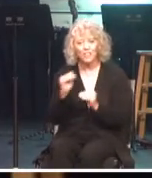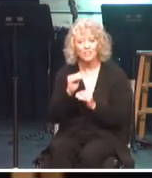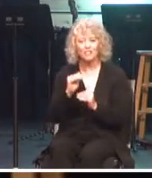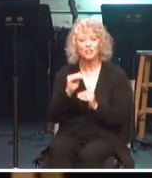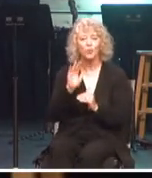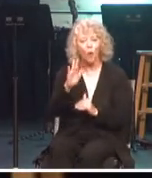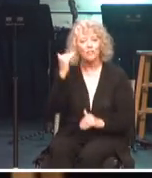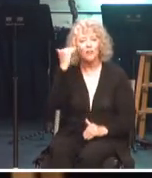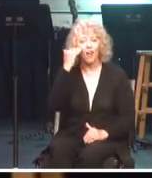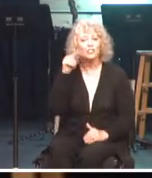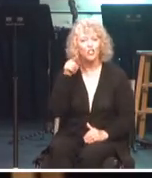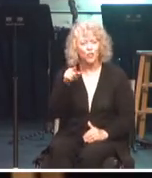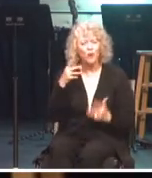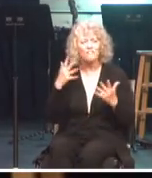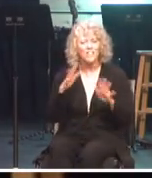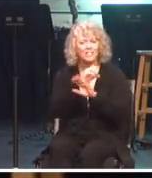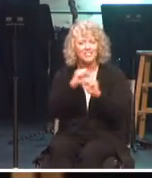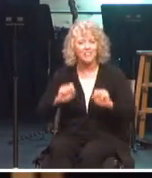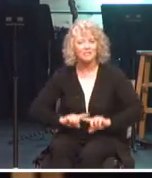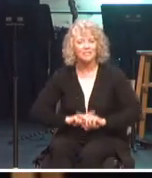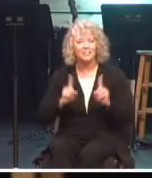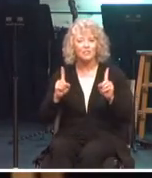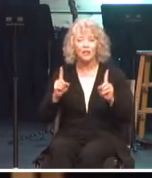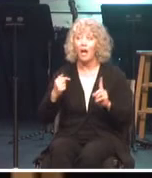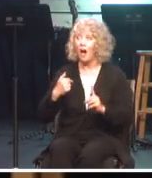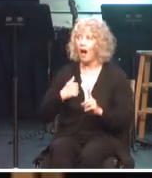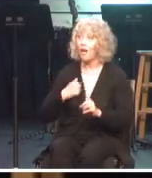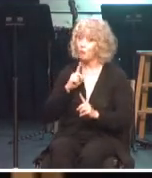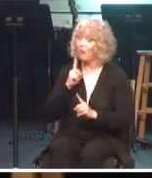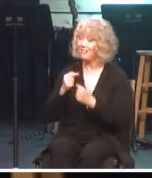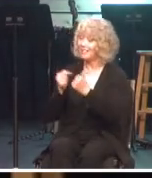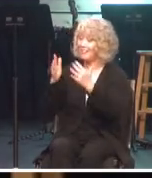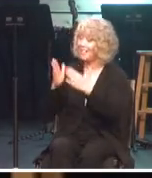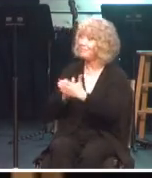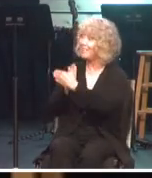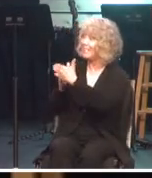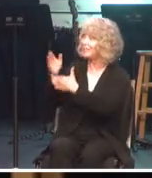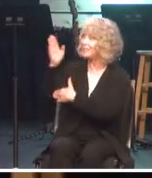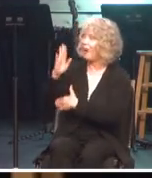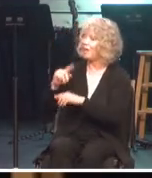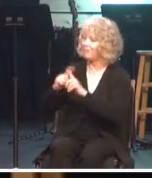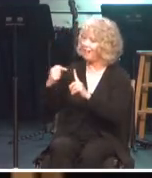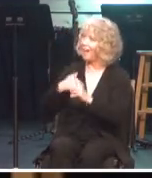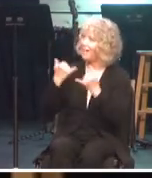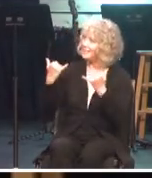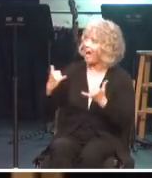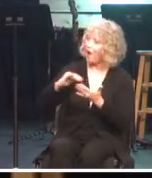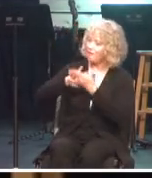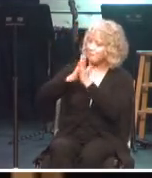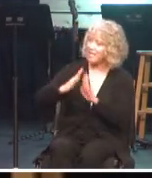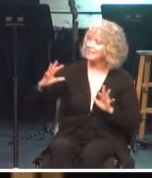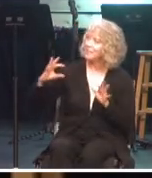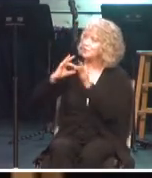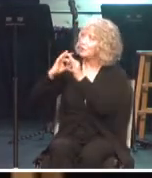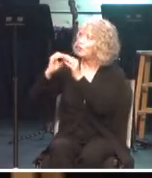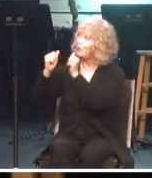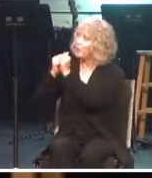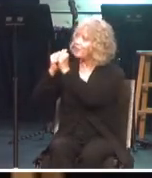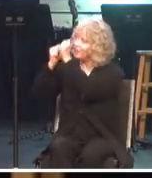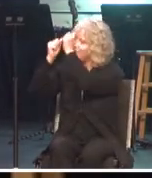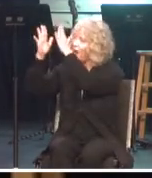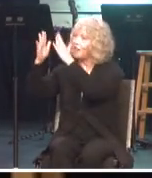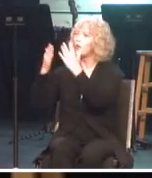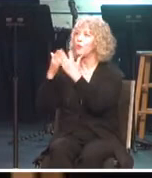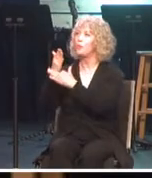Verse 10, if while we were yet enemies, we were reconciled to God through the death of his Son, if God saved us when